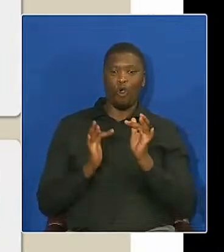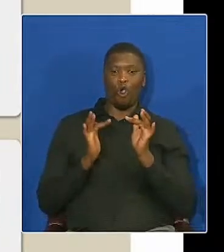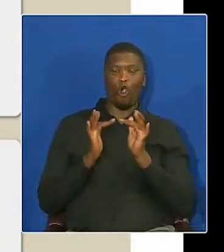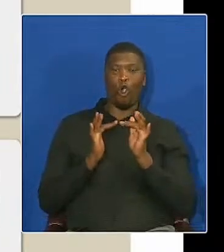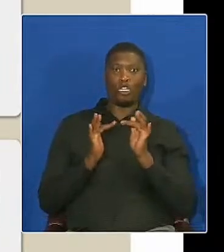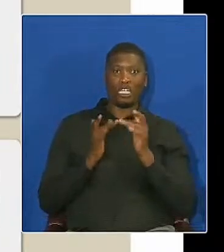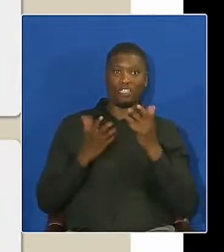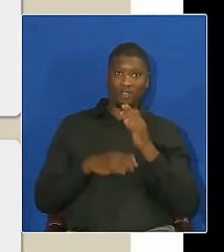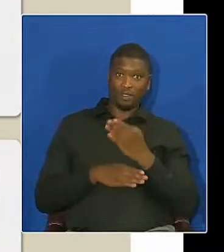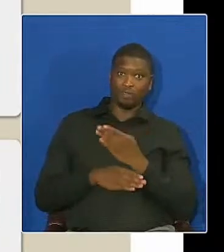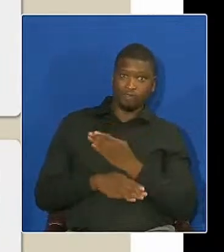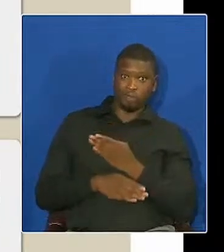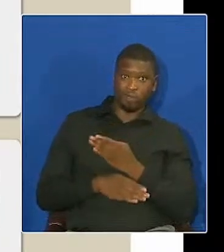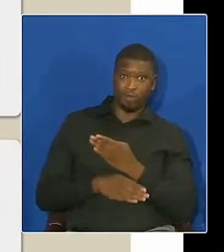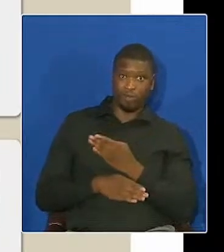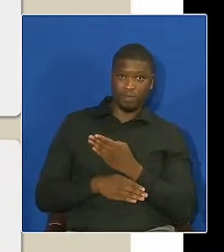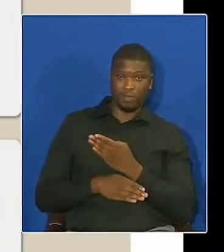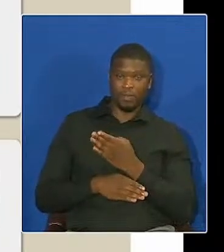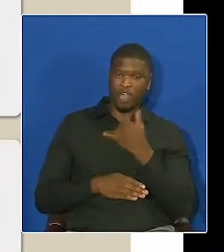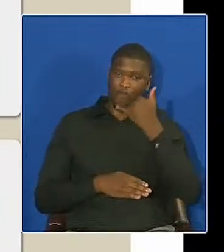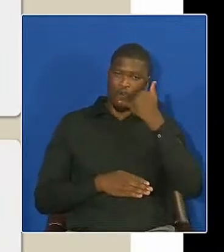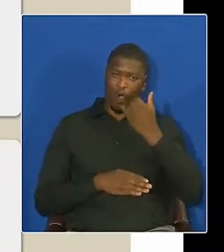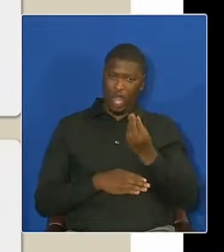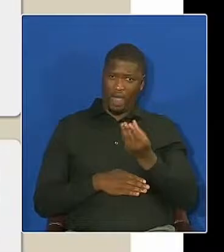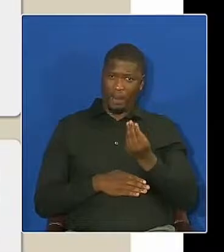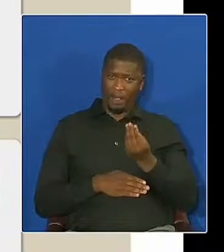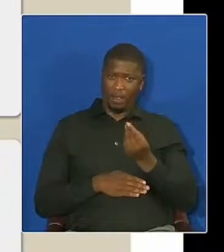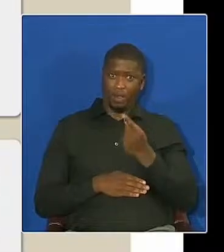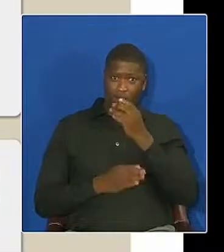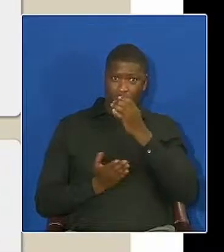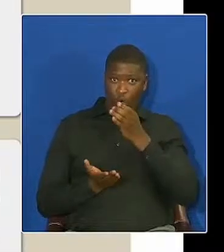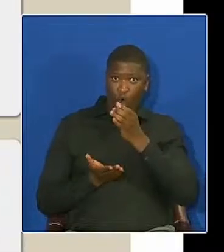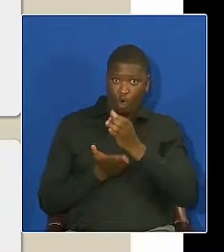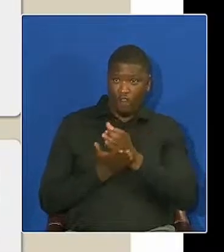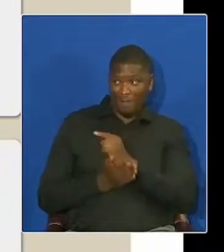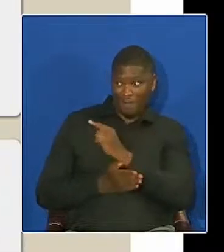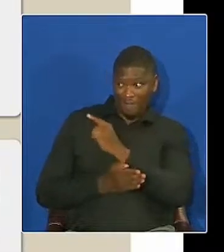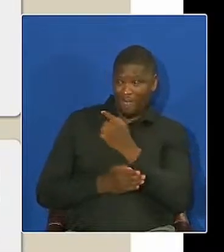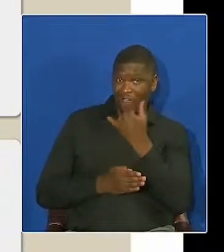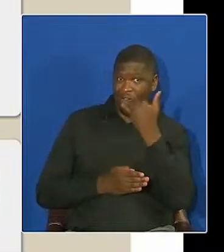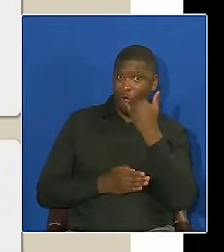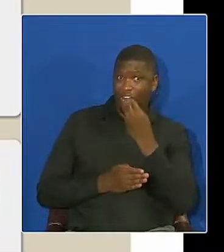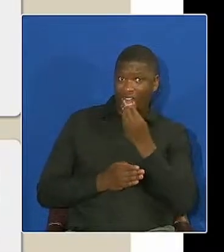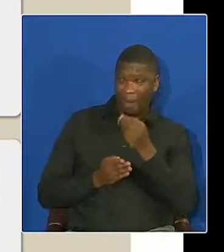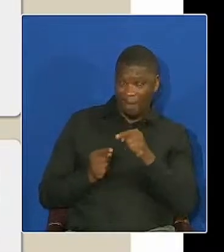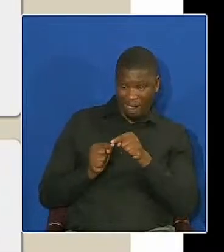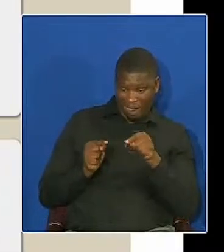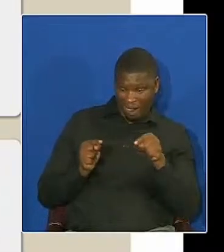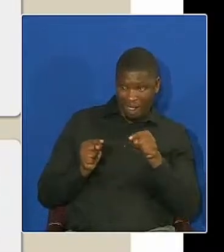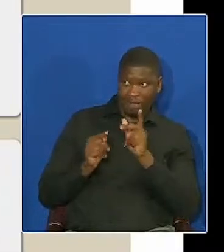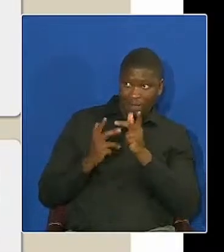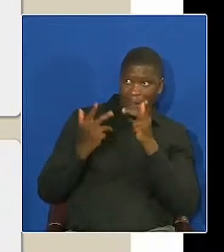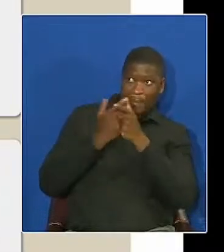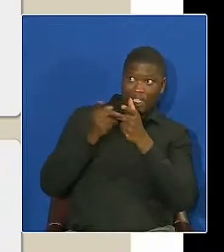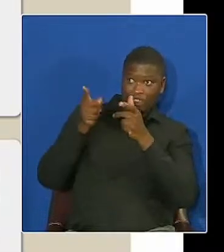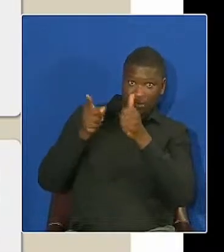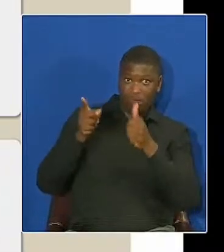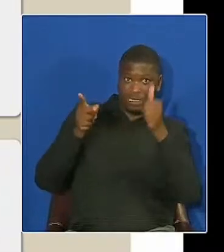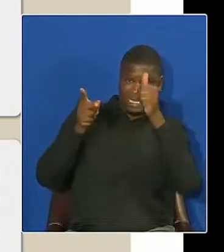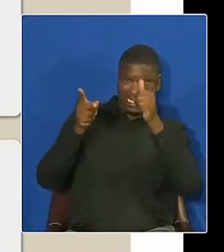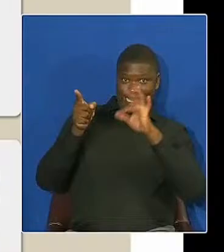contact that's being sent. Yes. The cell number, and you confirm that that cell number Yes. belongs to the Chief of